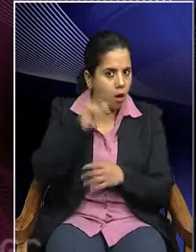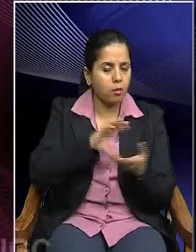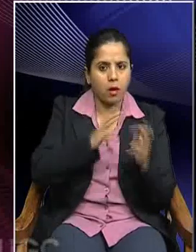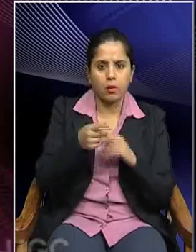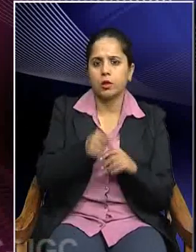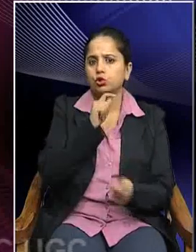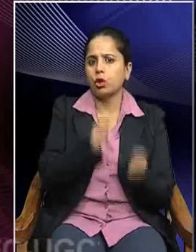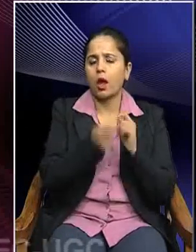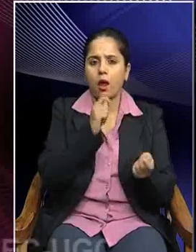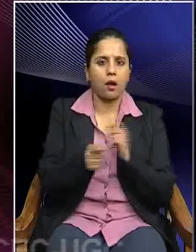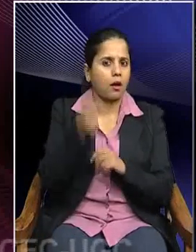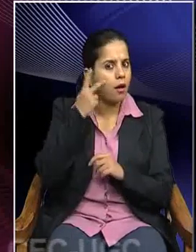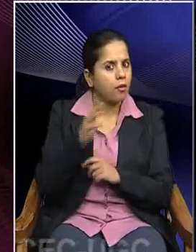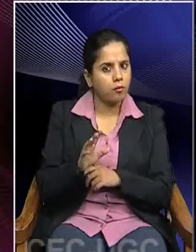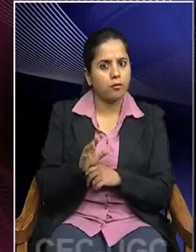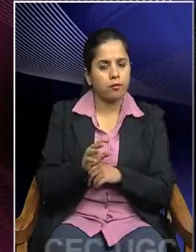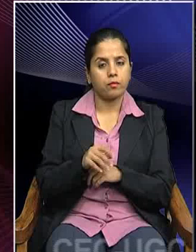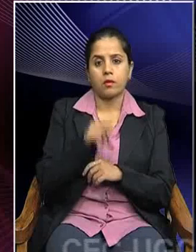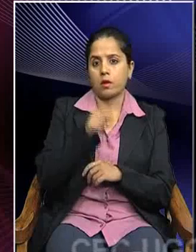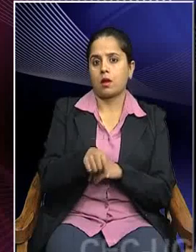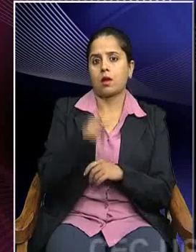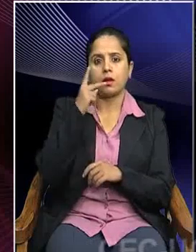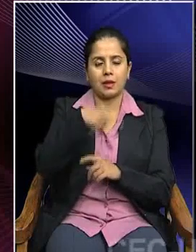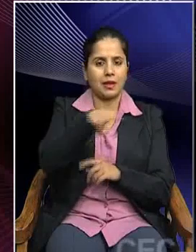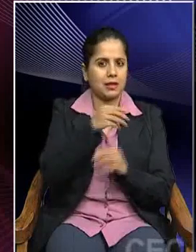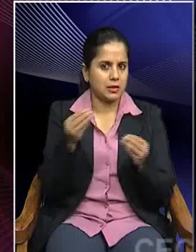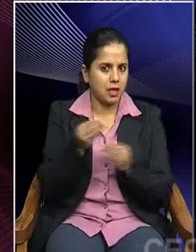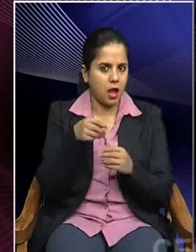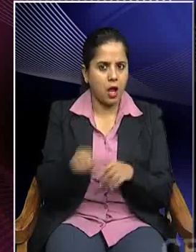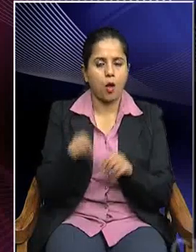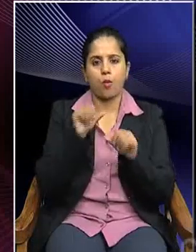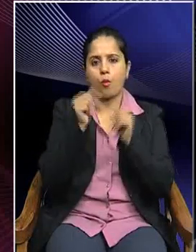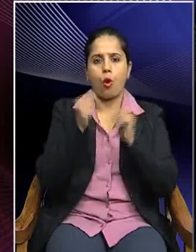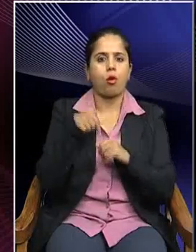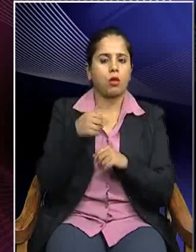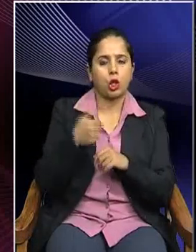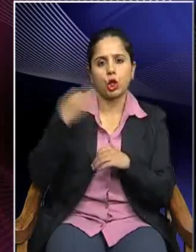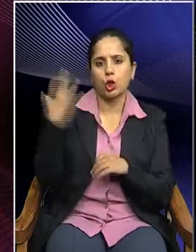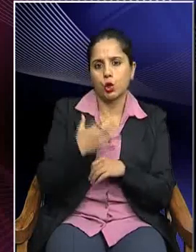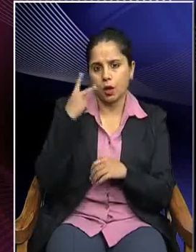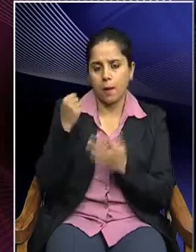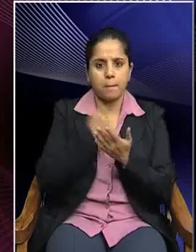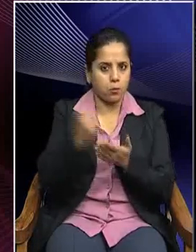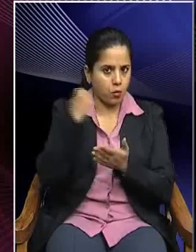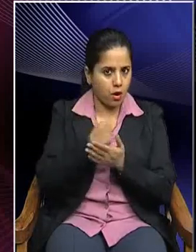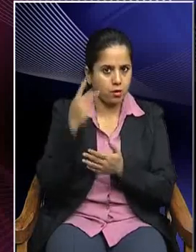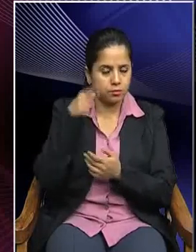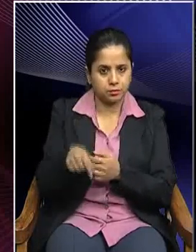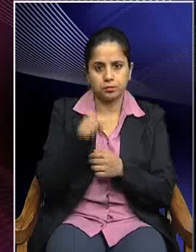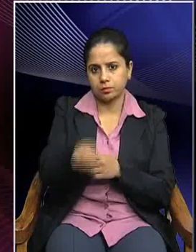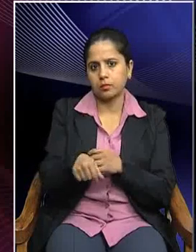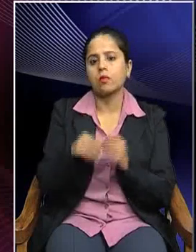keeps changing. So these are some of the modern practices of museology